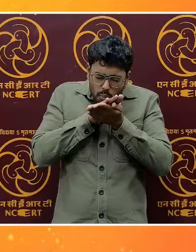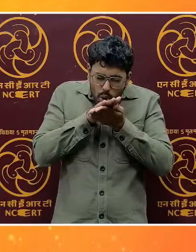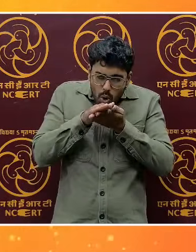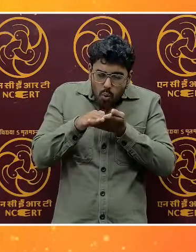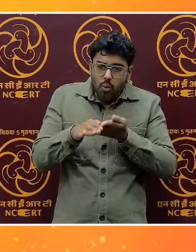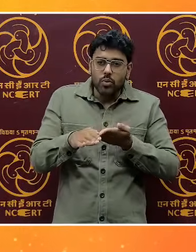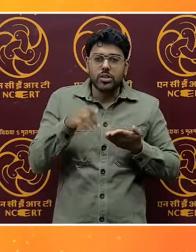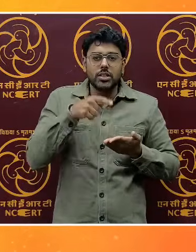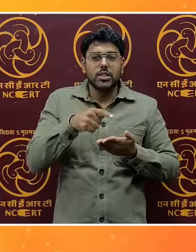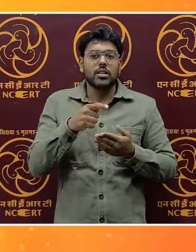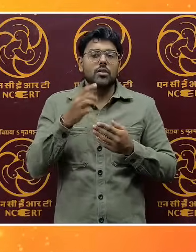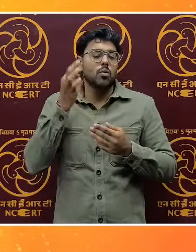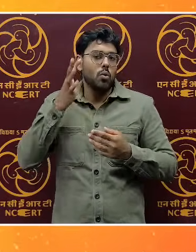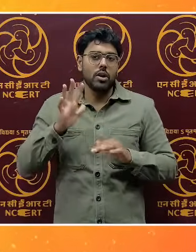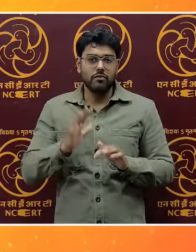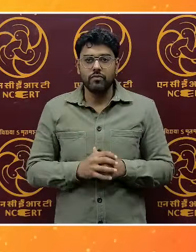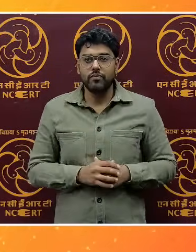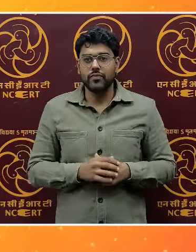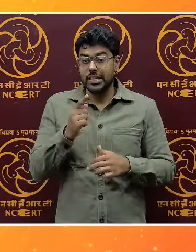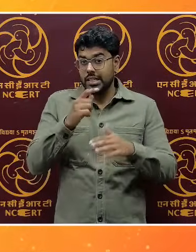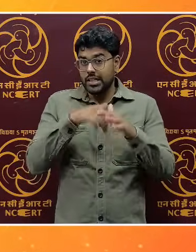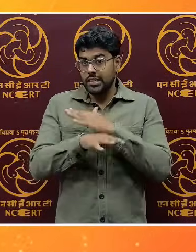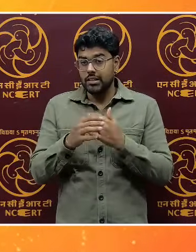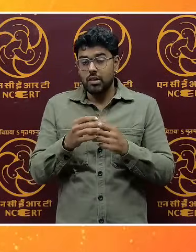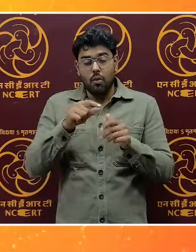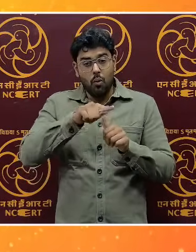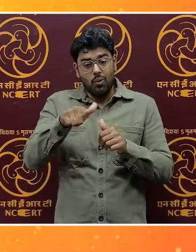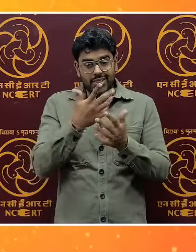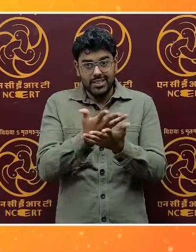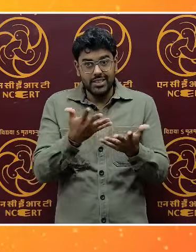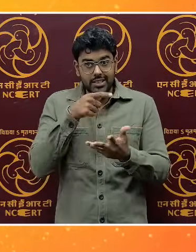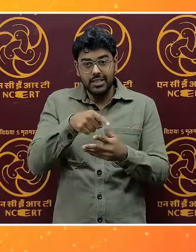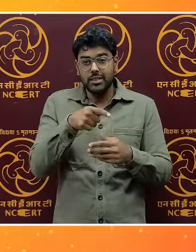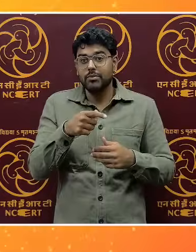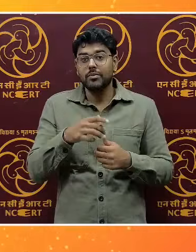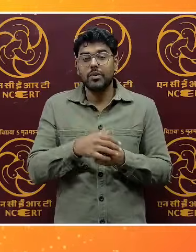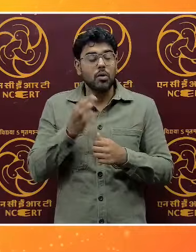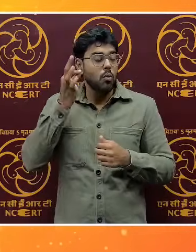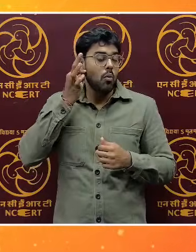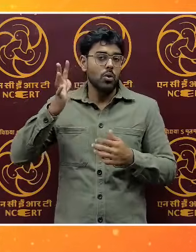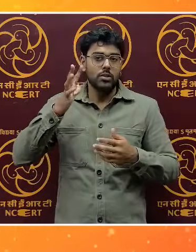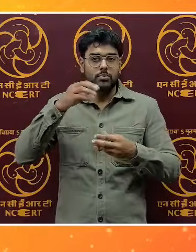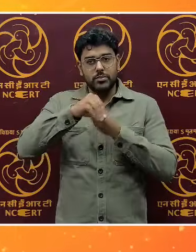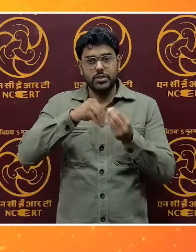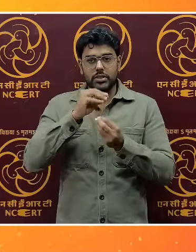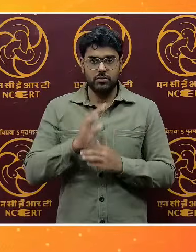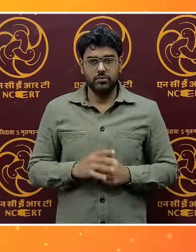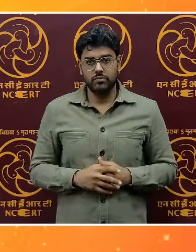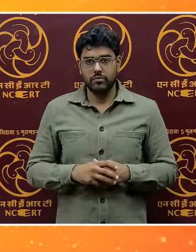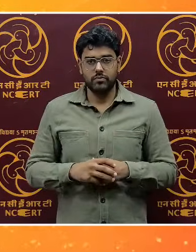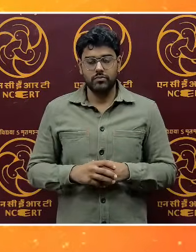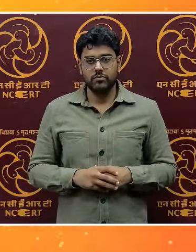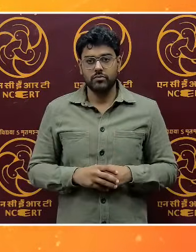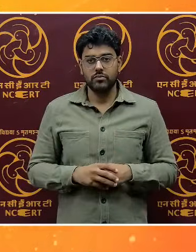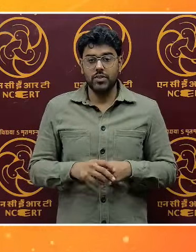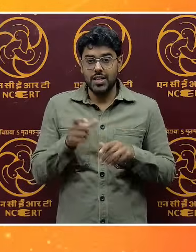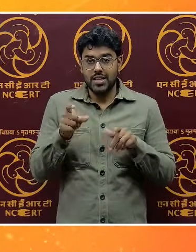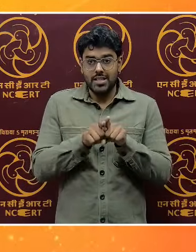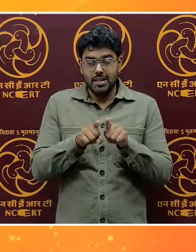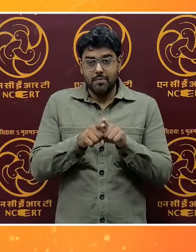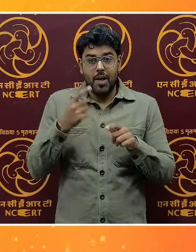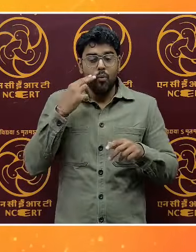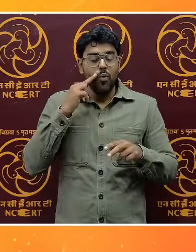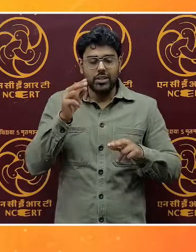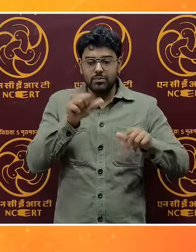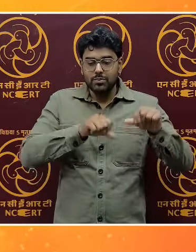present. So, in there, all particles are of gold only. Yes. Yes. So, according to scientists, when